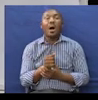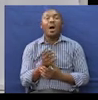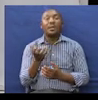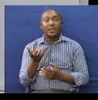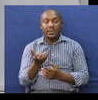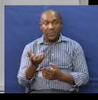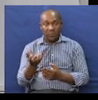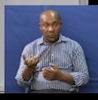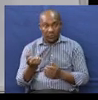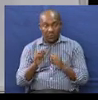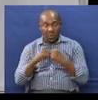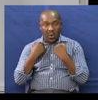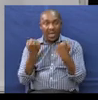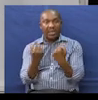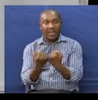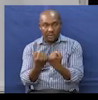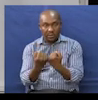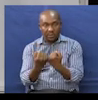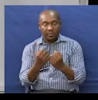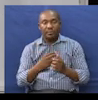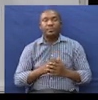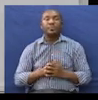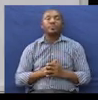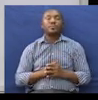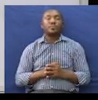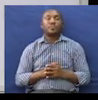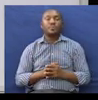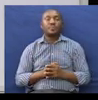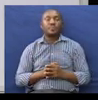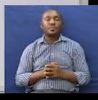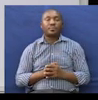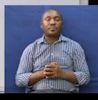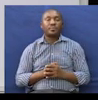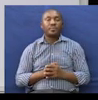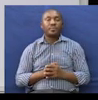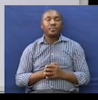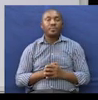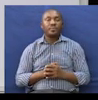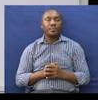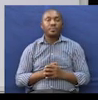social organization, types of social